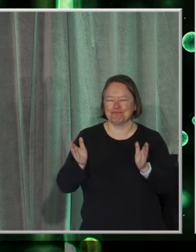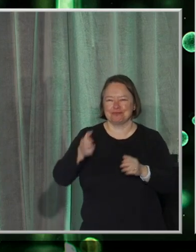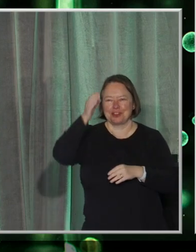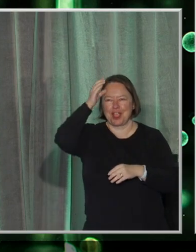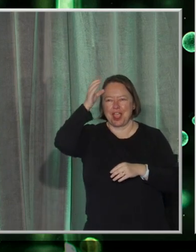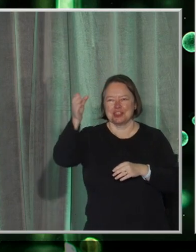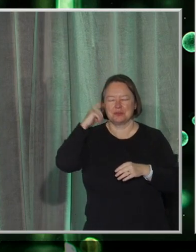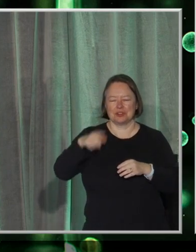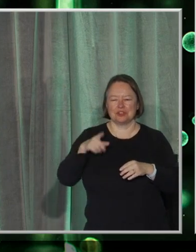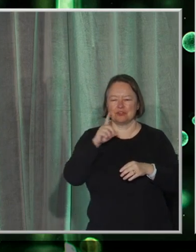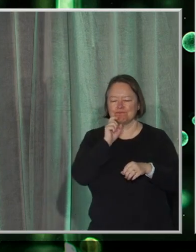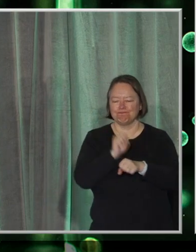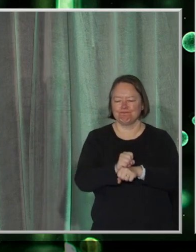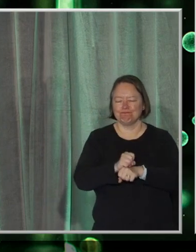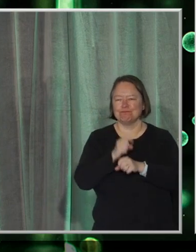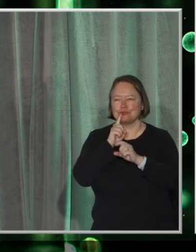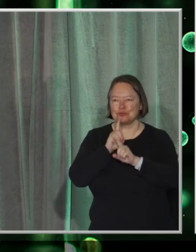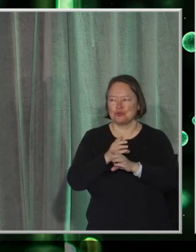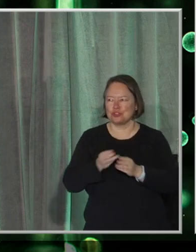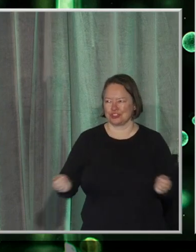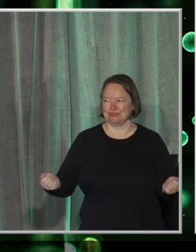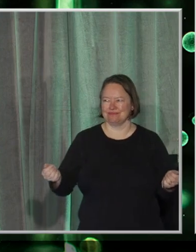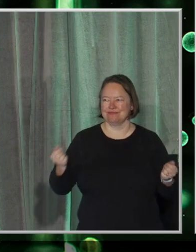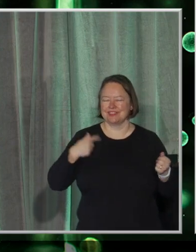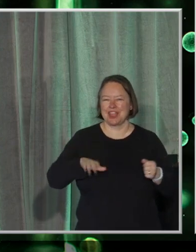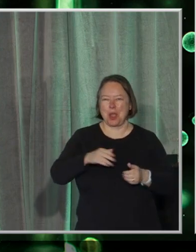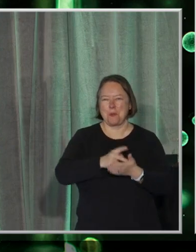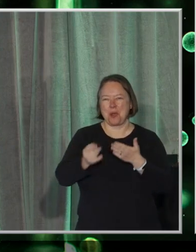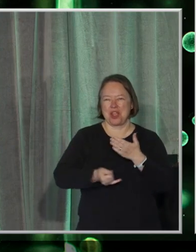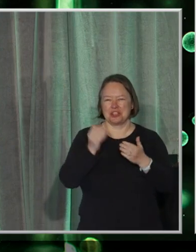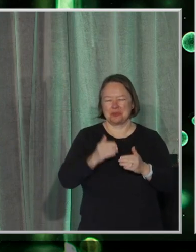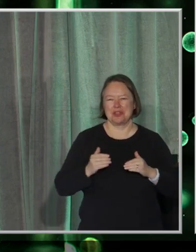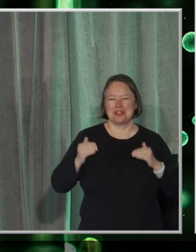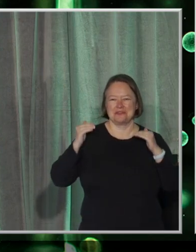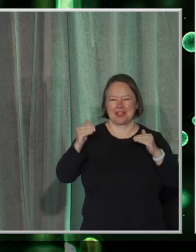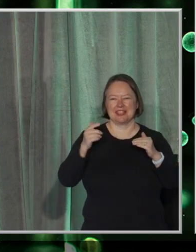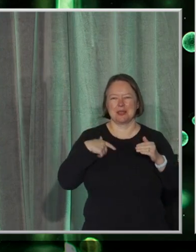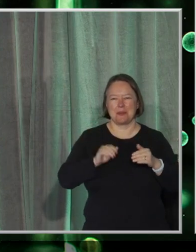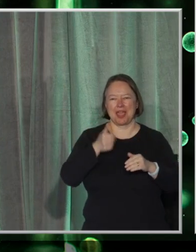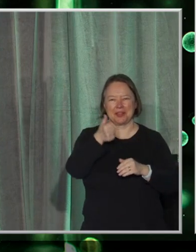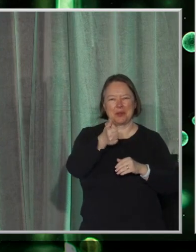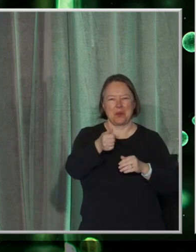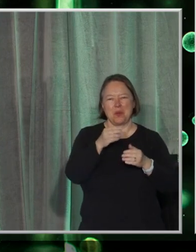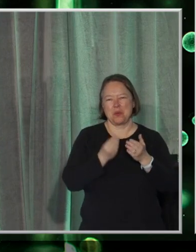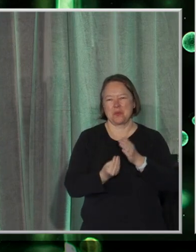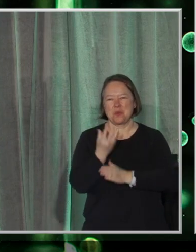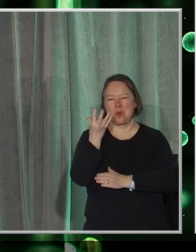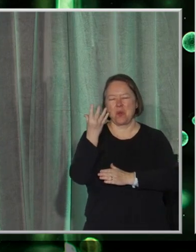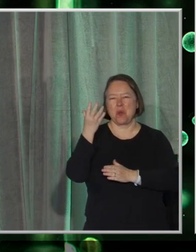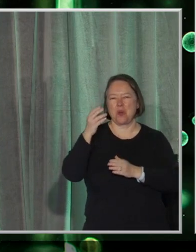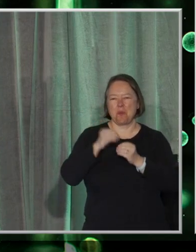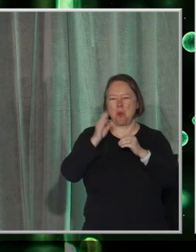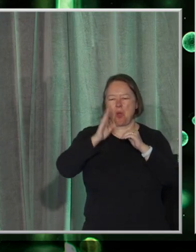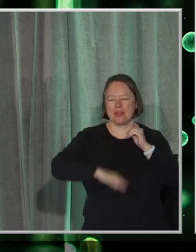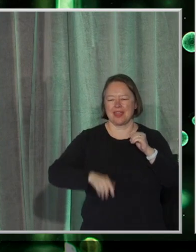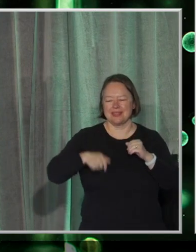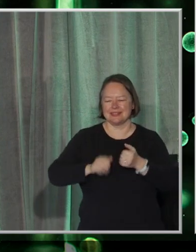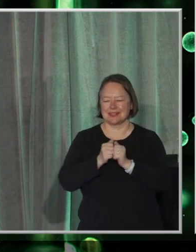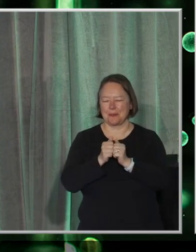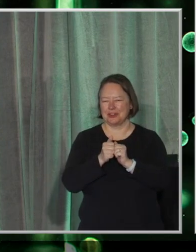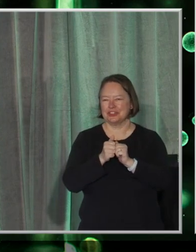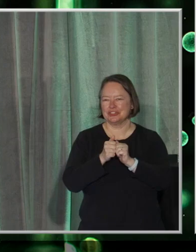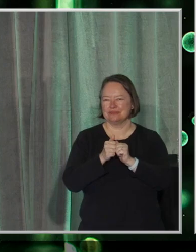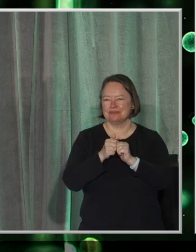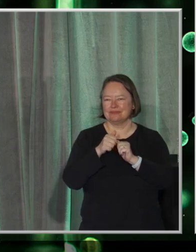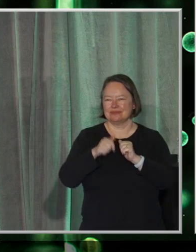concepts into concrete solutions, advancing their projects, and by personal growth beyond the scope of this competition to